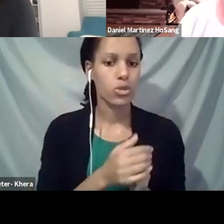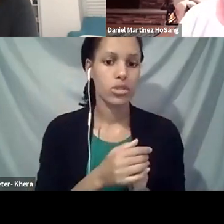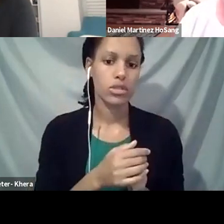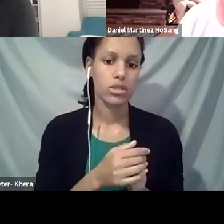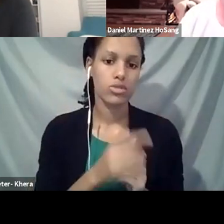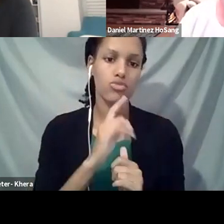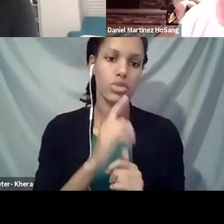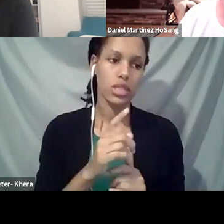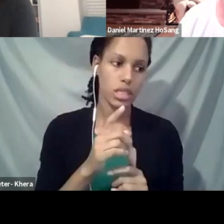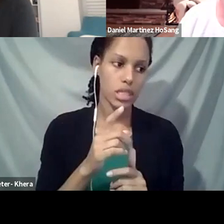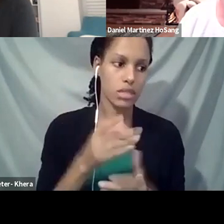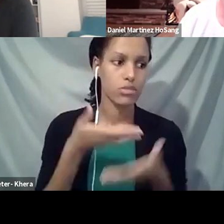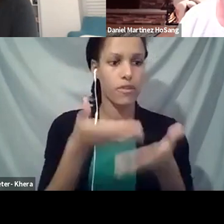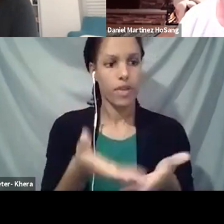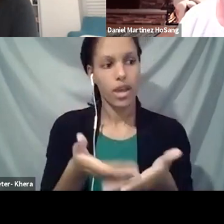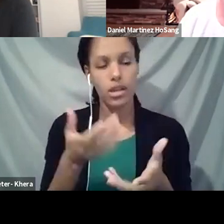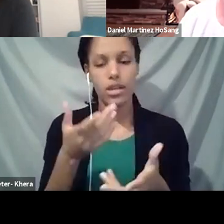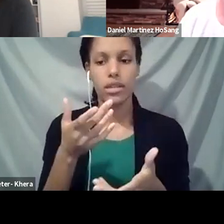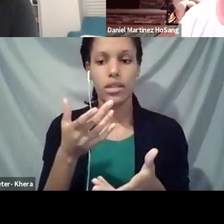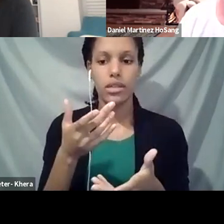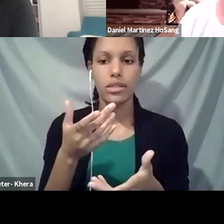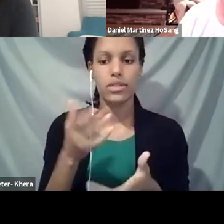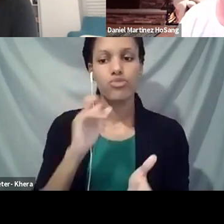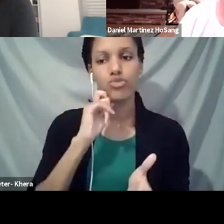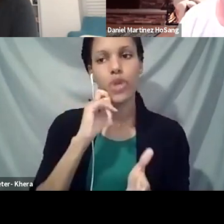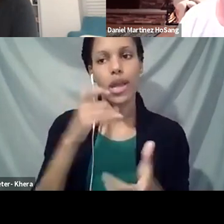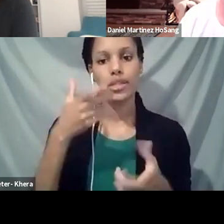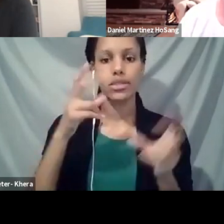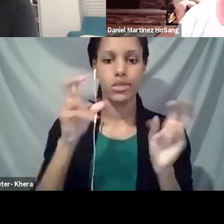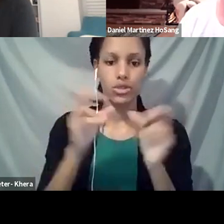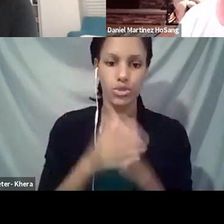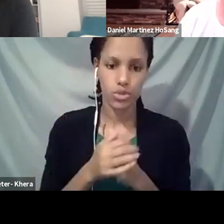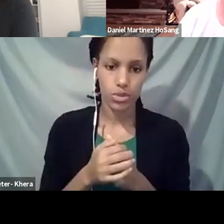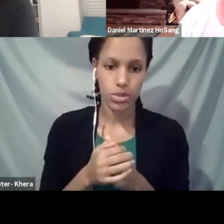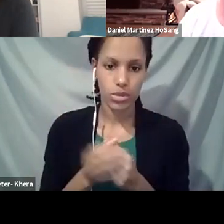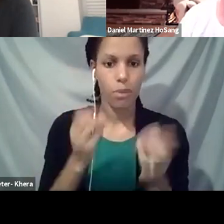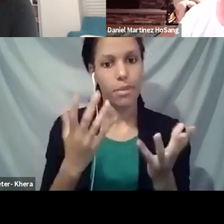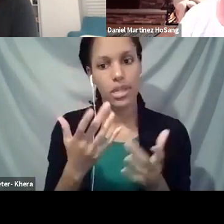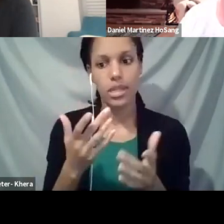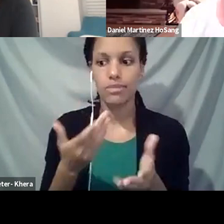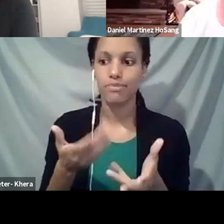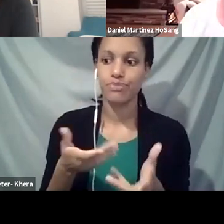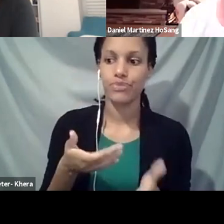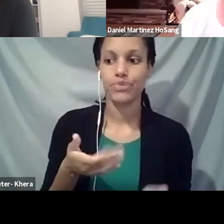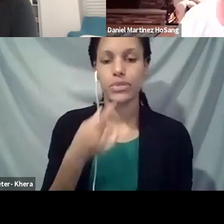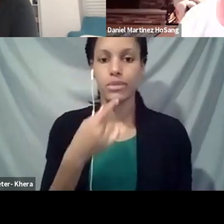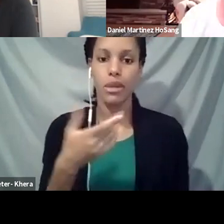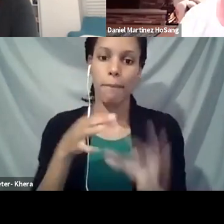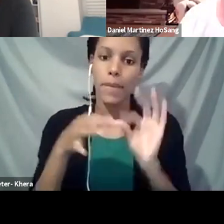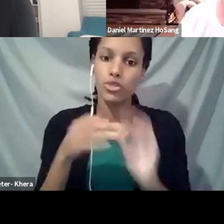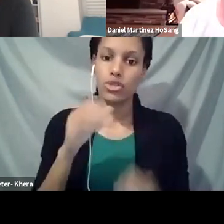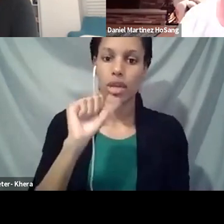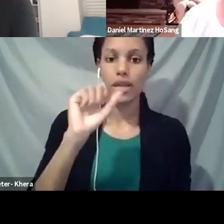broader narratives of race in this country. So many of the pro-SHSAT groups employed a narrative of what we call